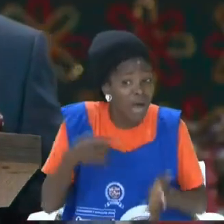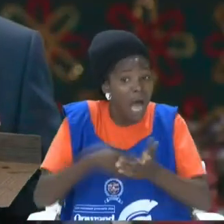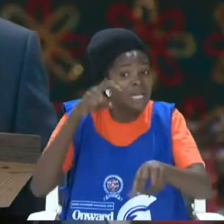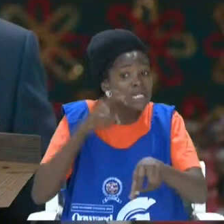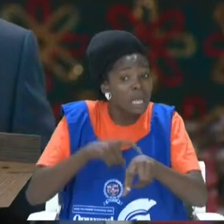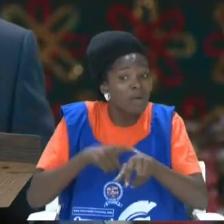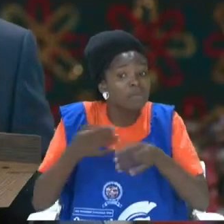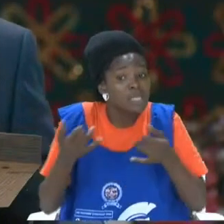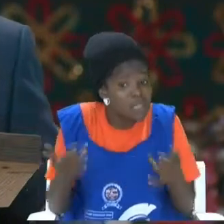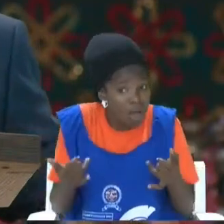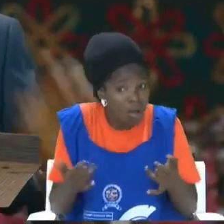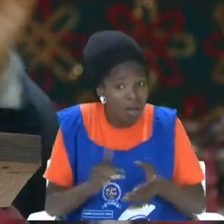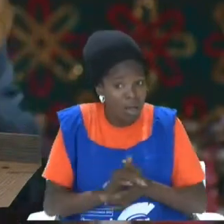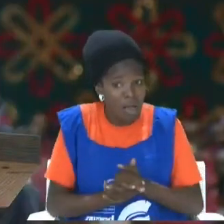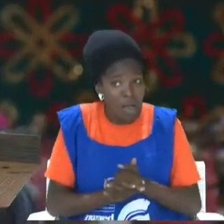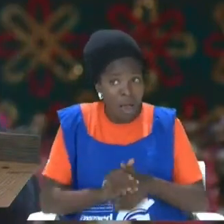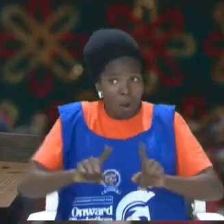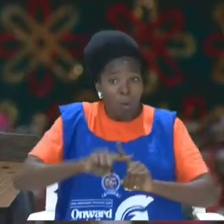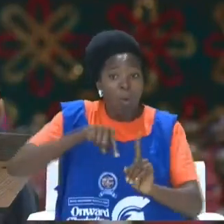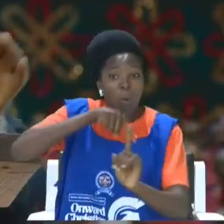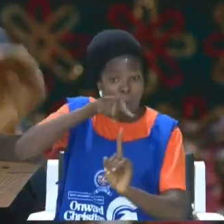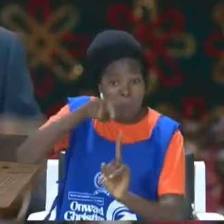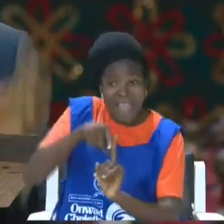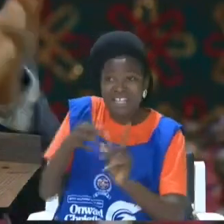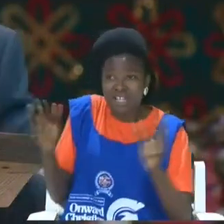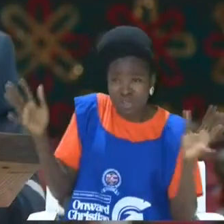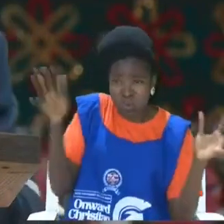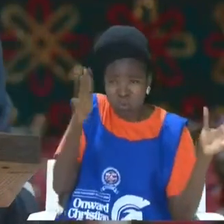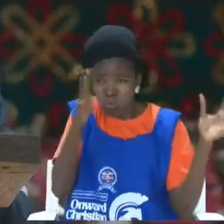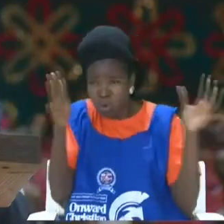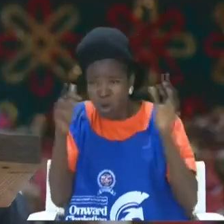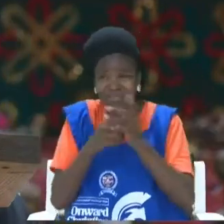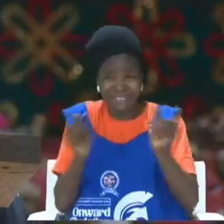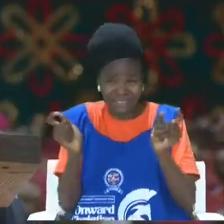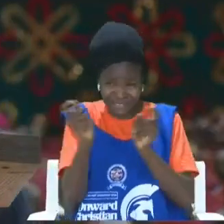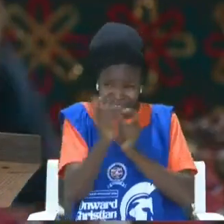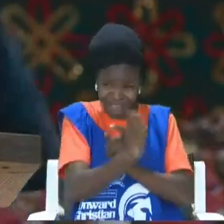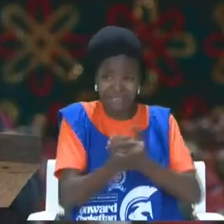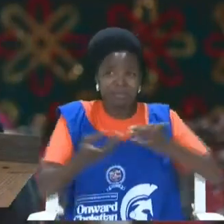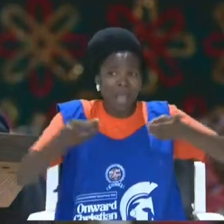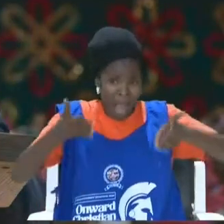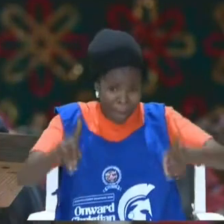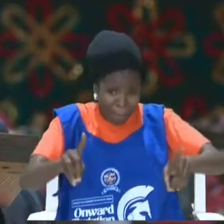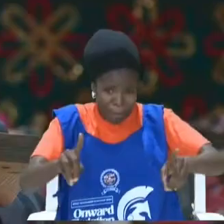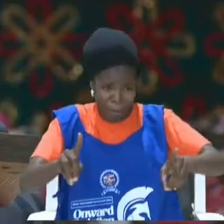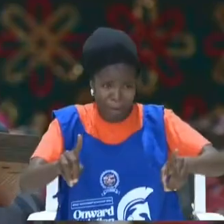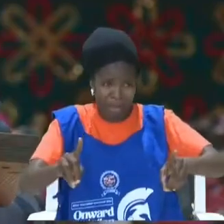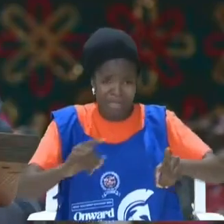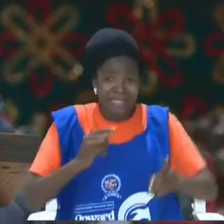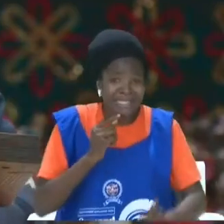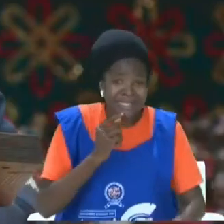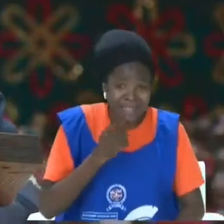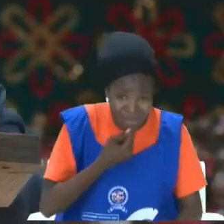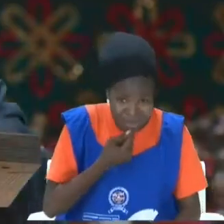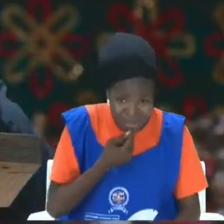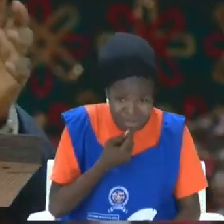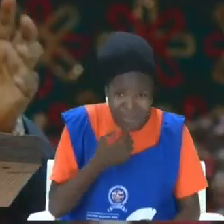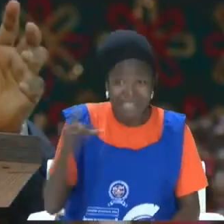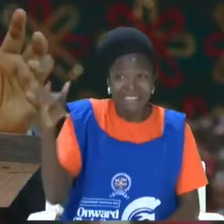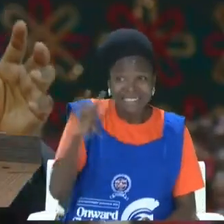need. But when this wind of change came upon them,